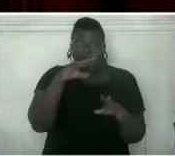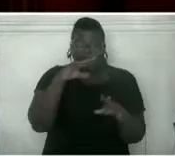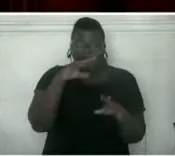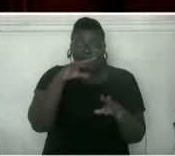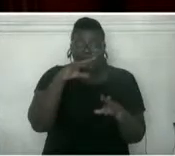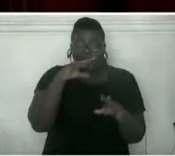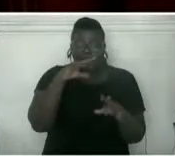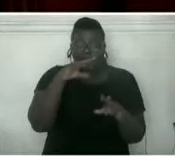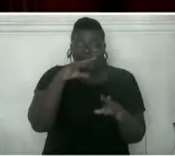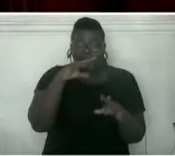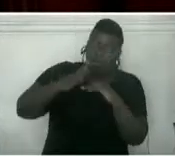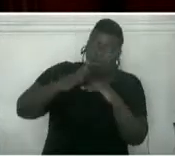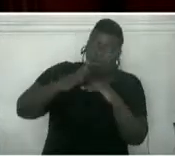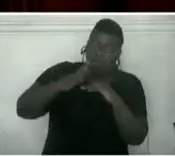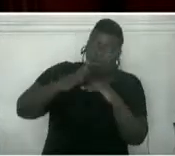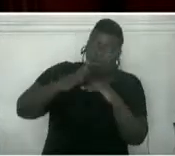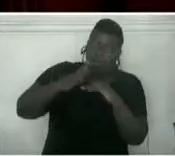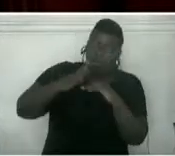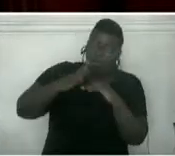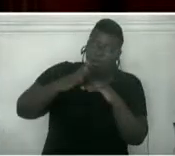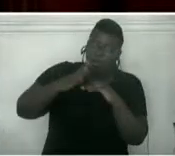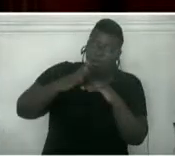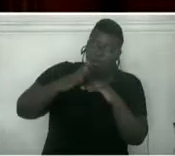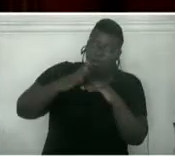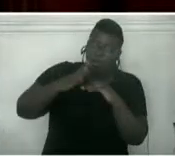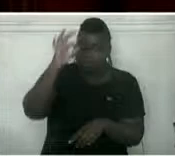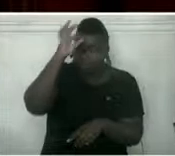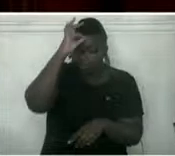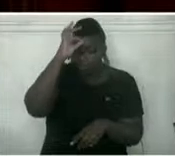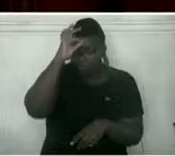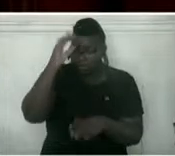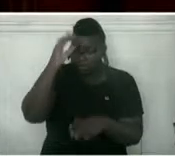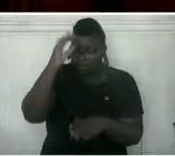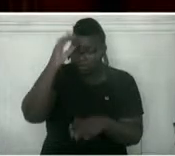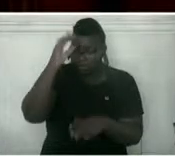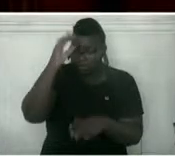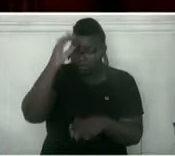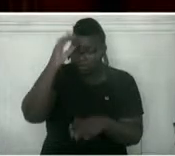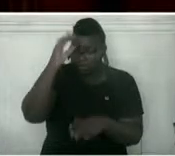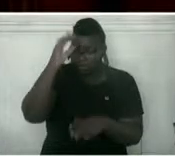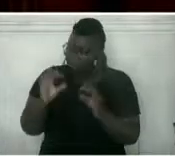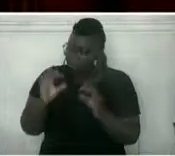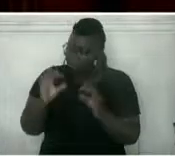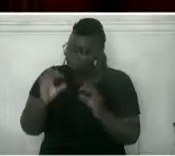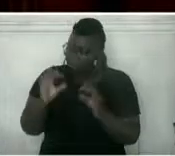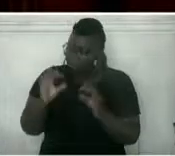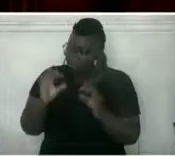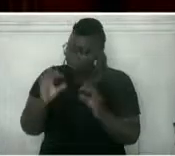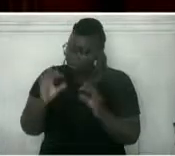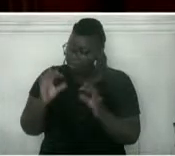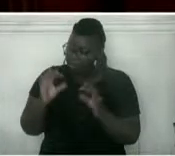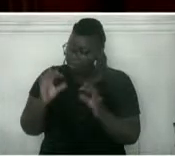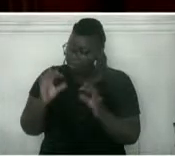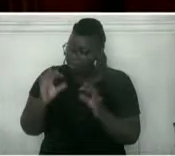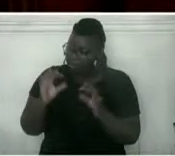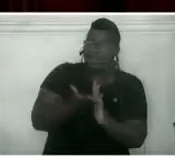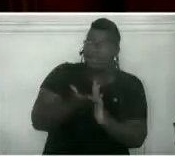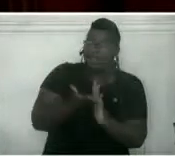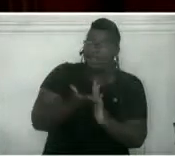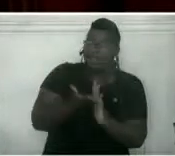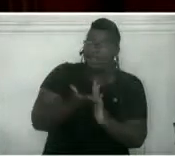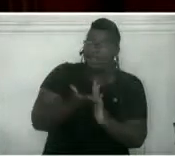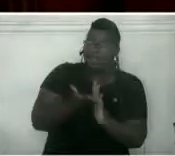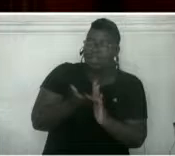because policing is not so effective in number of areas. The operations Yahlola in the